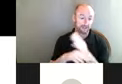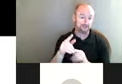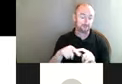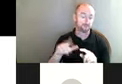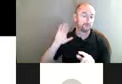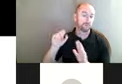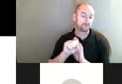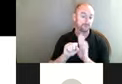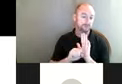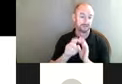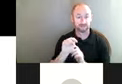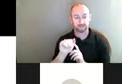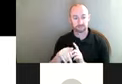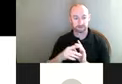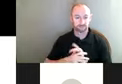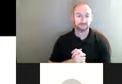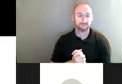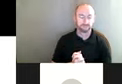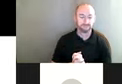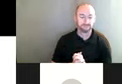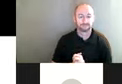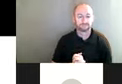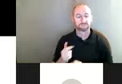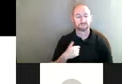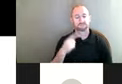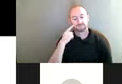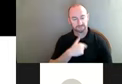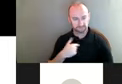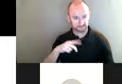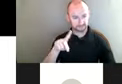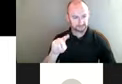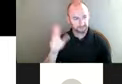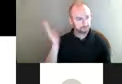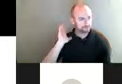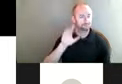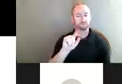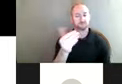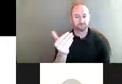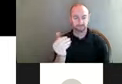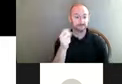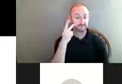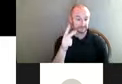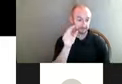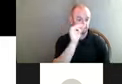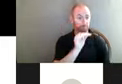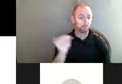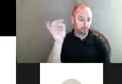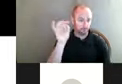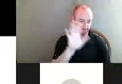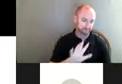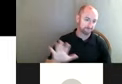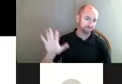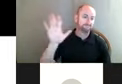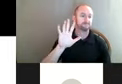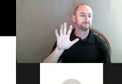map years. So I think we did this one in 2015. And as you can see, the points there vary across the terrain. You know,